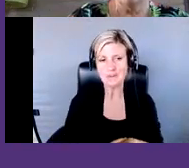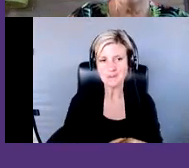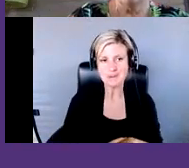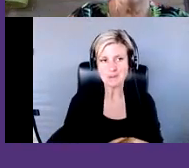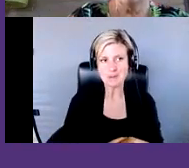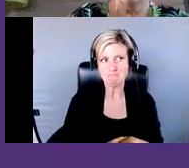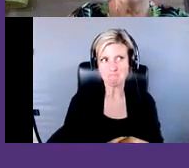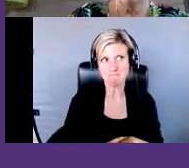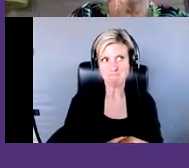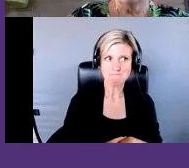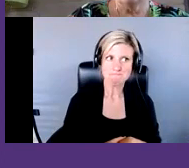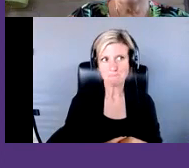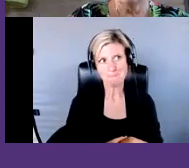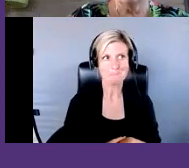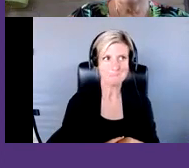There's always, I'm